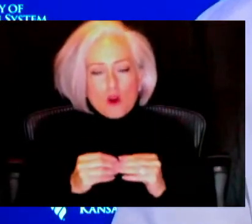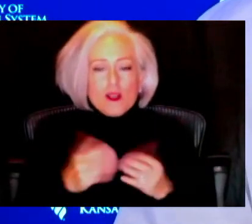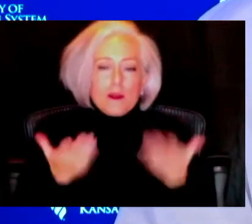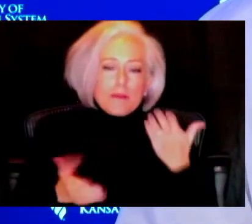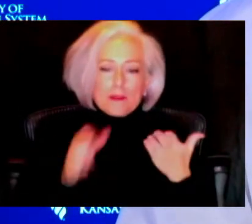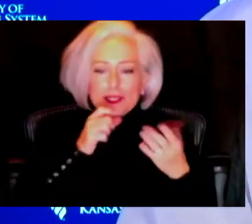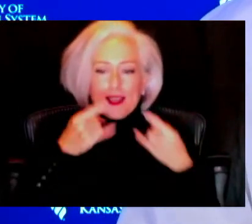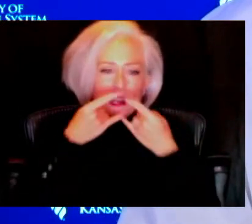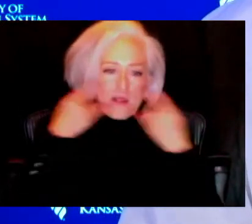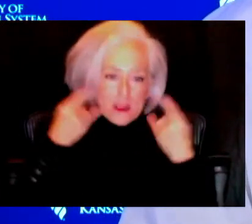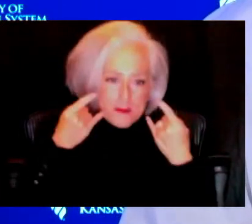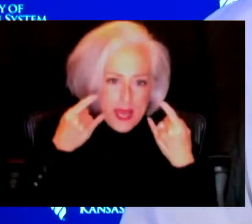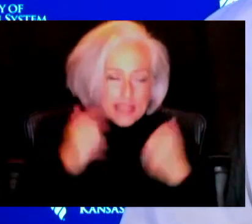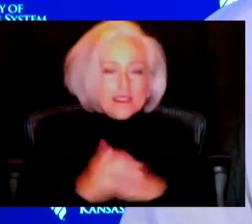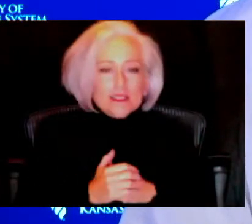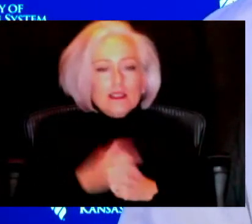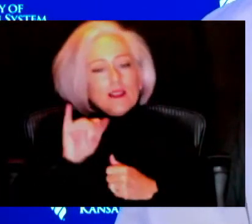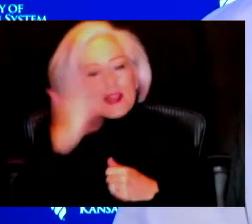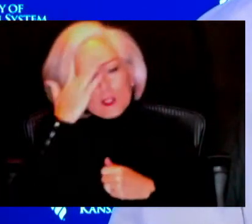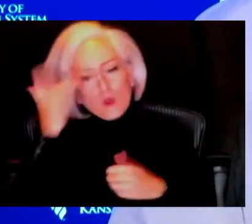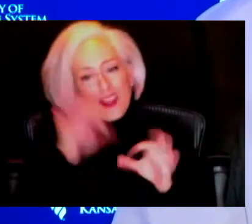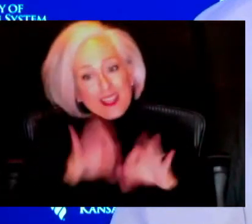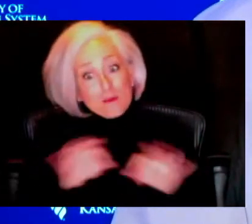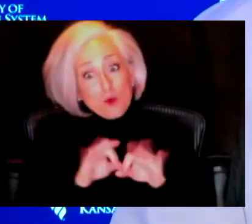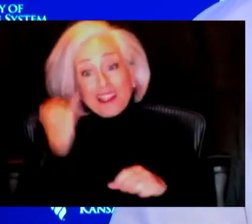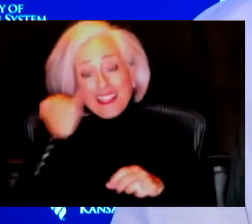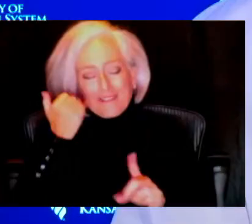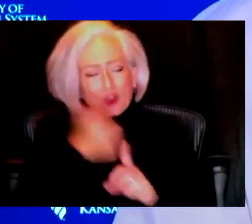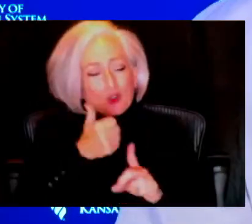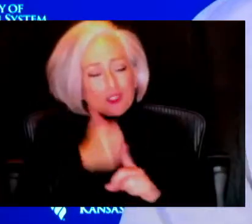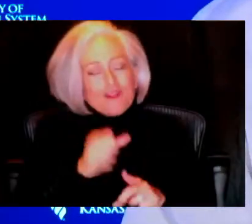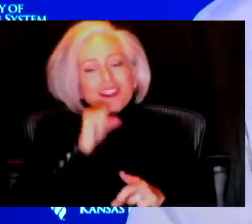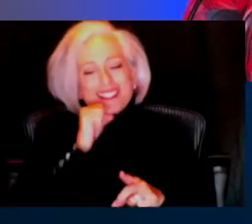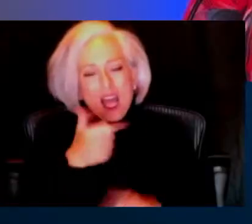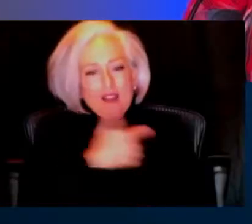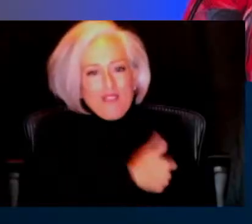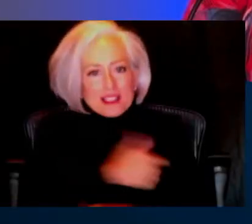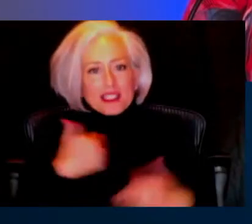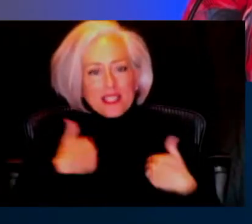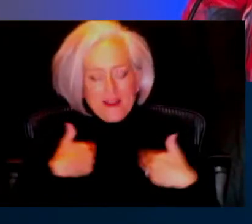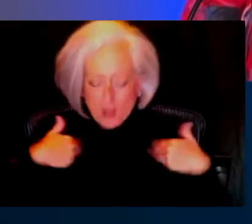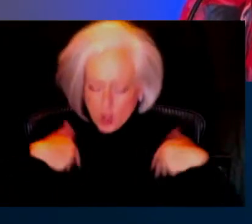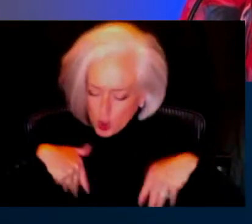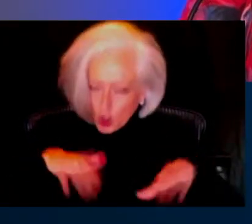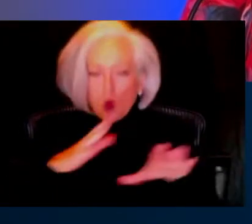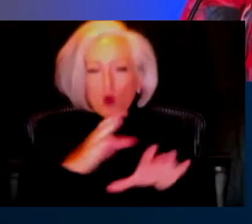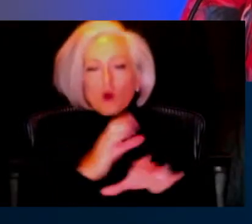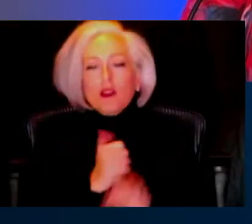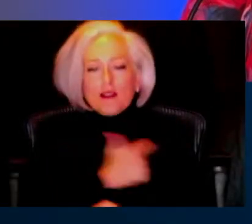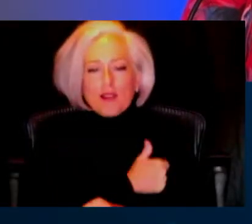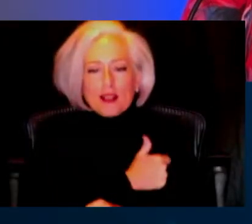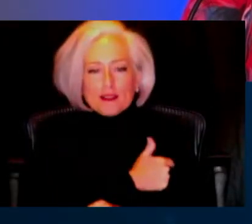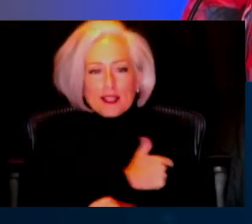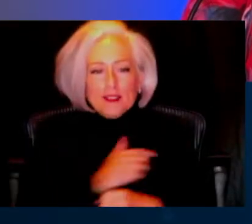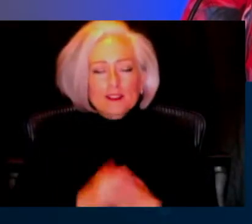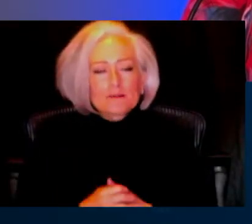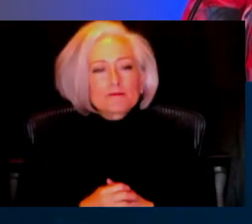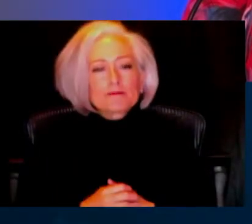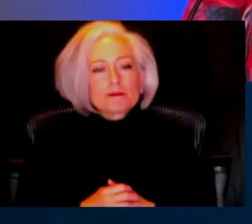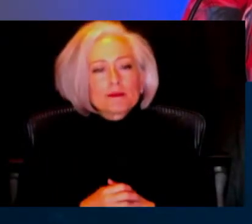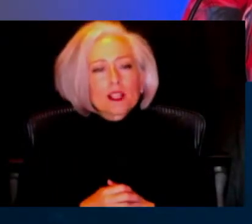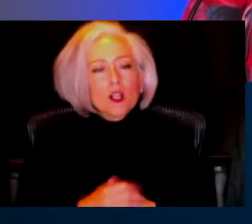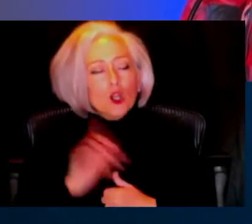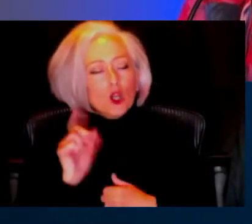is so important for everybody who has not been vaccinated to go and start getting their vaccinations. Okay, question